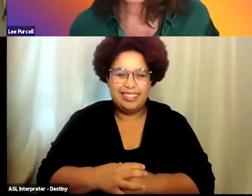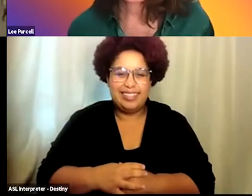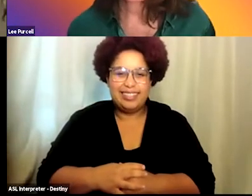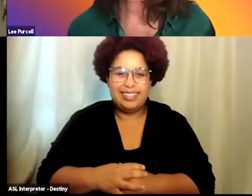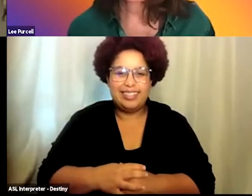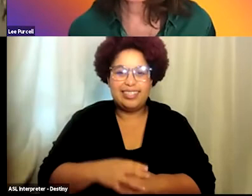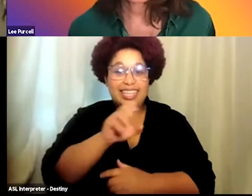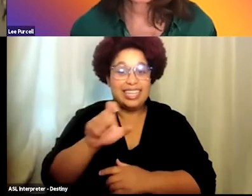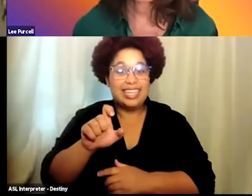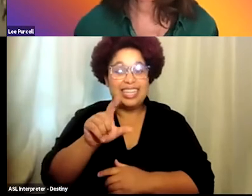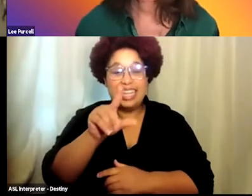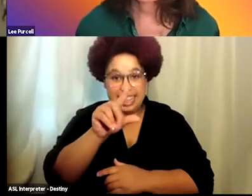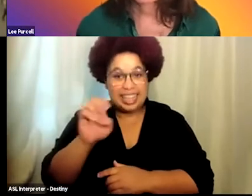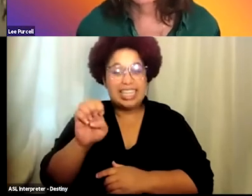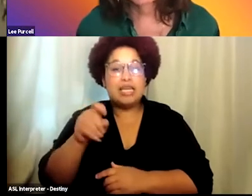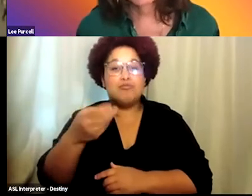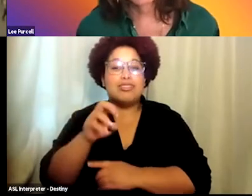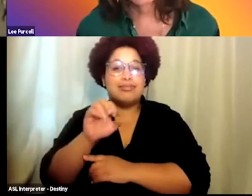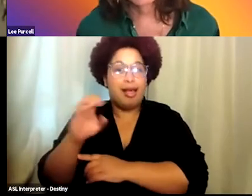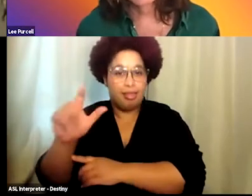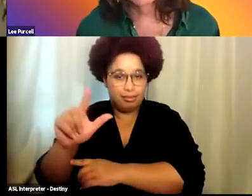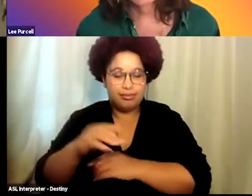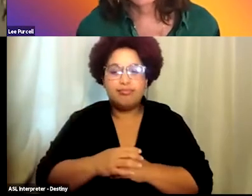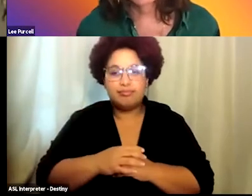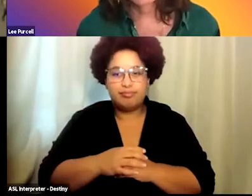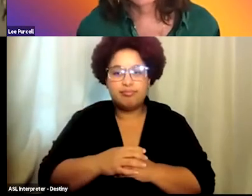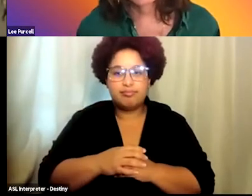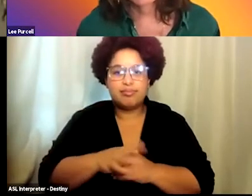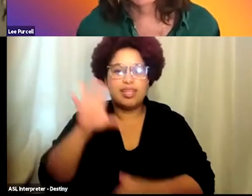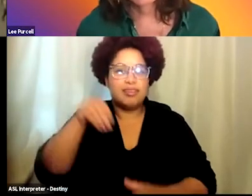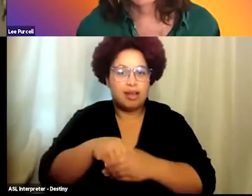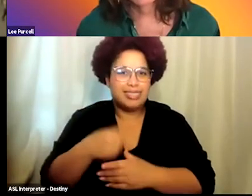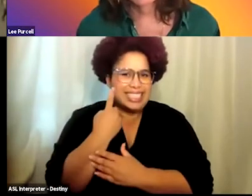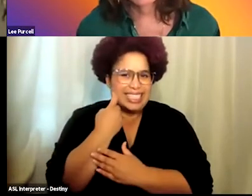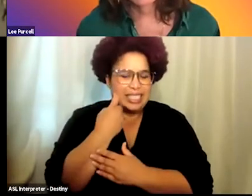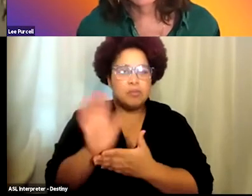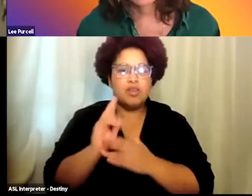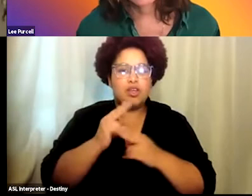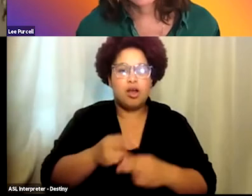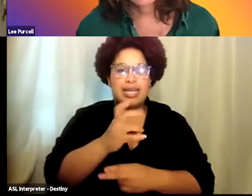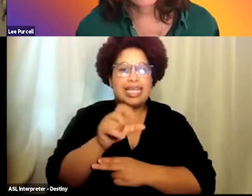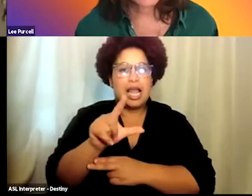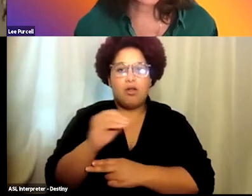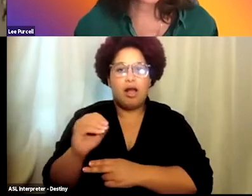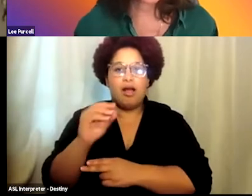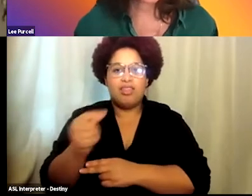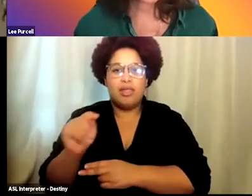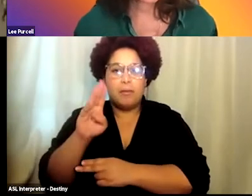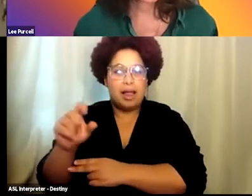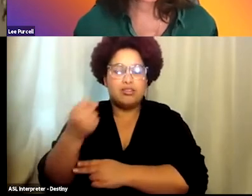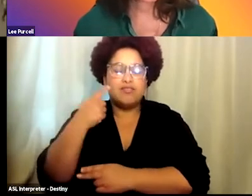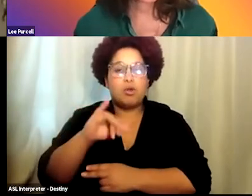Lee Purcell. Actress Lee Purcell was recently seen starring in the groundbreaking feature film Carol of the Bells for director